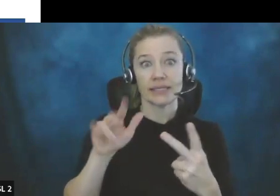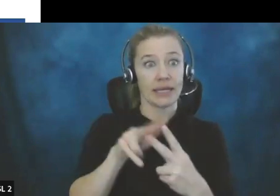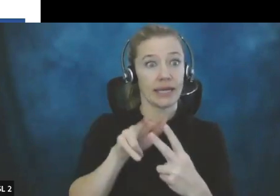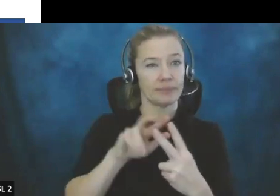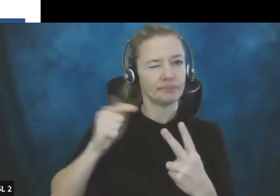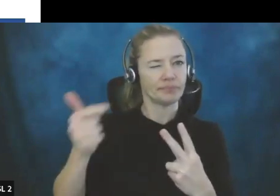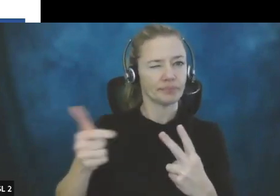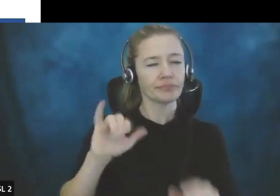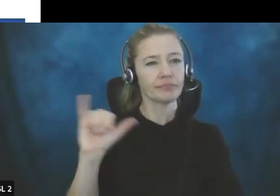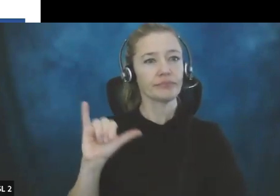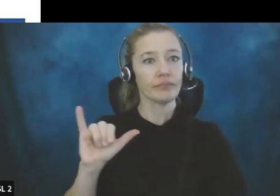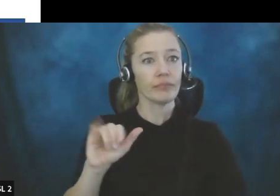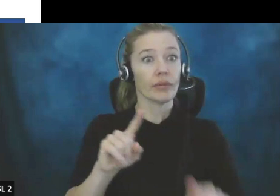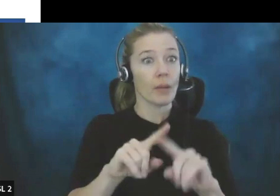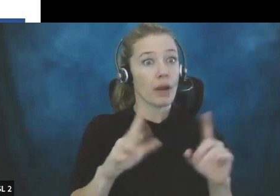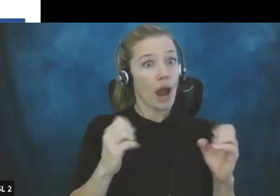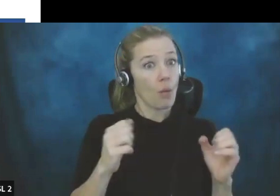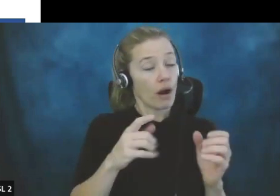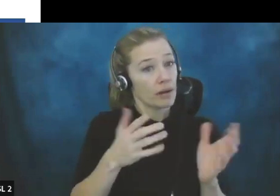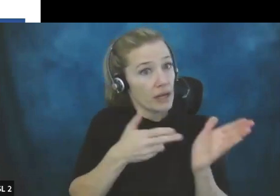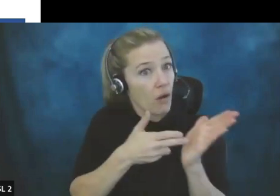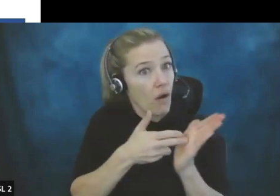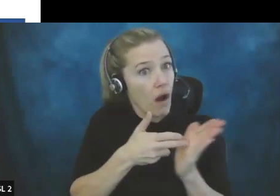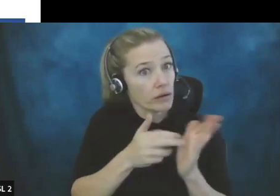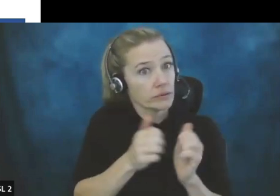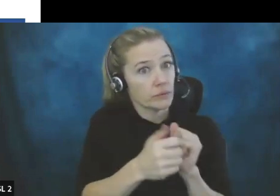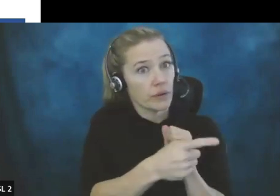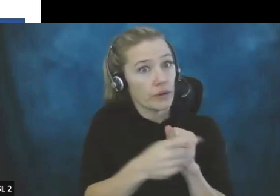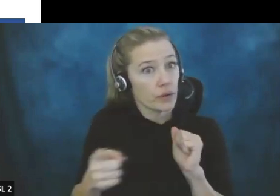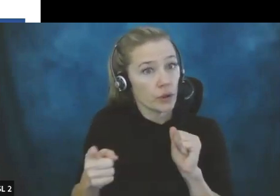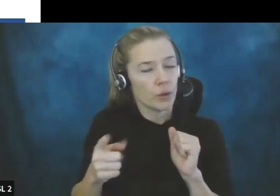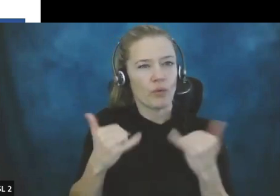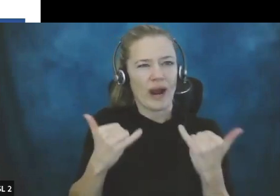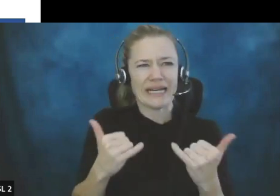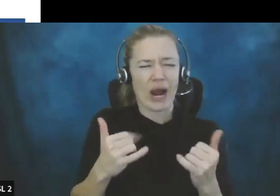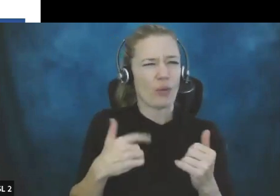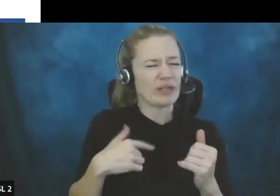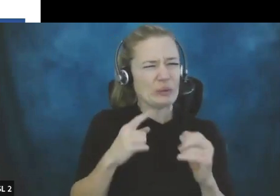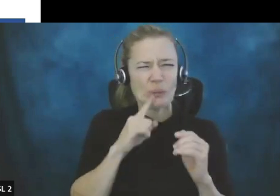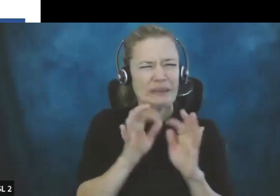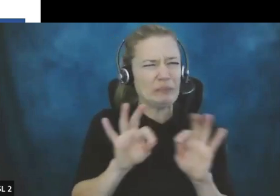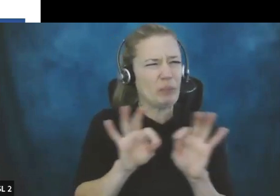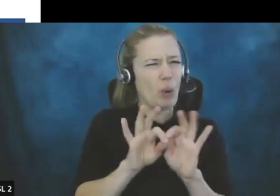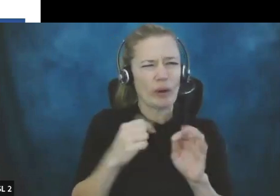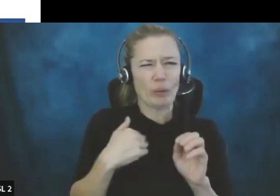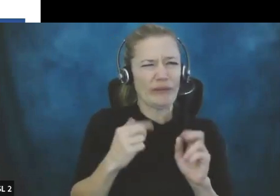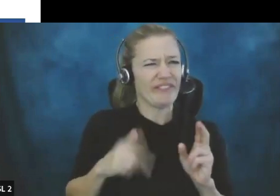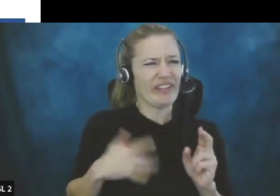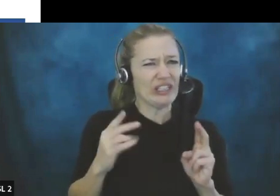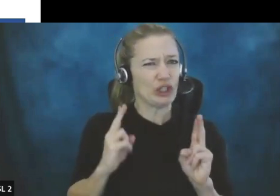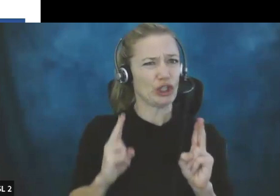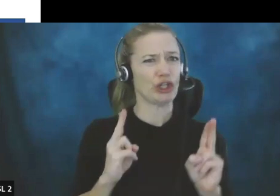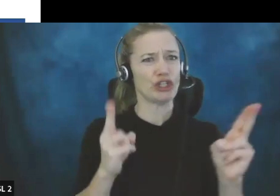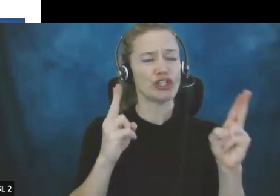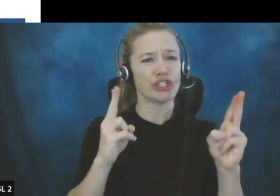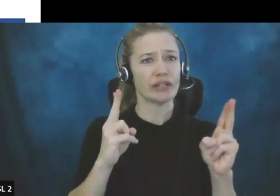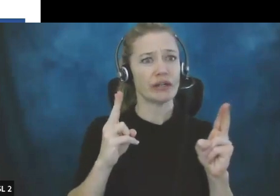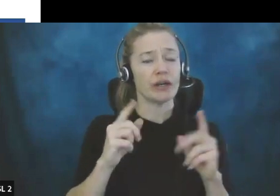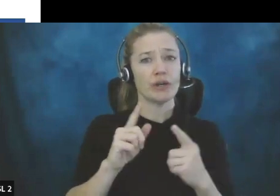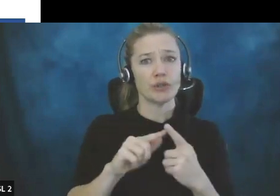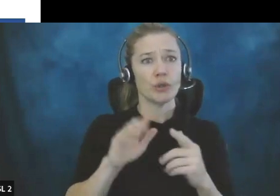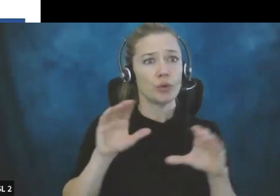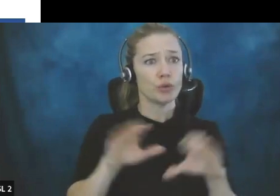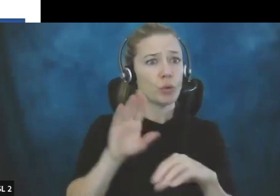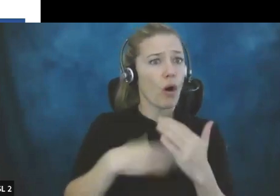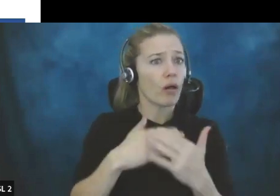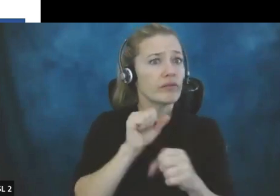let's be real about this, right? There is a lot of urgency right now that is helping to